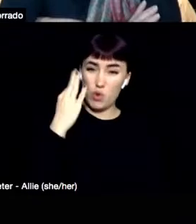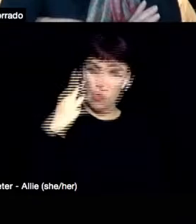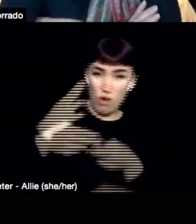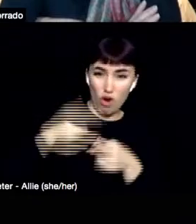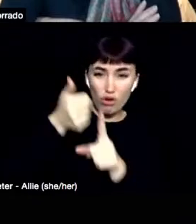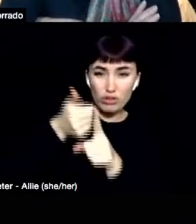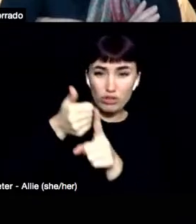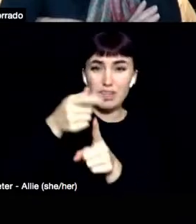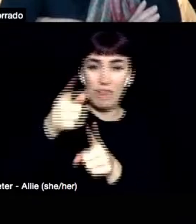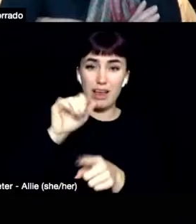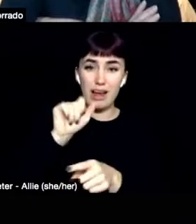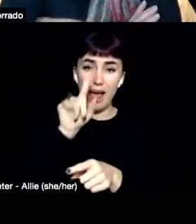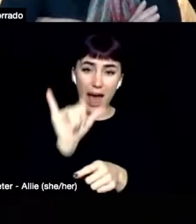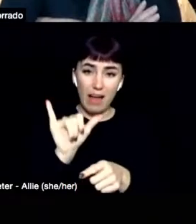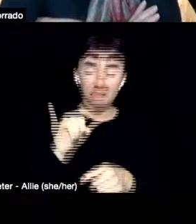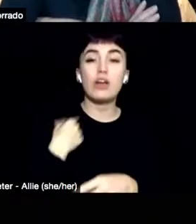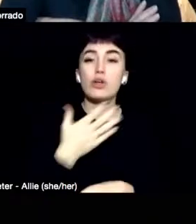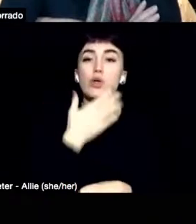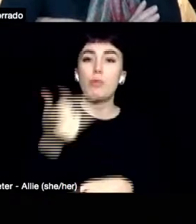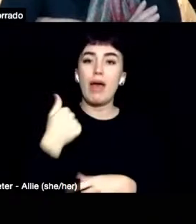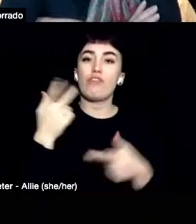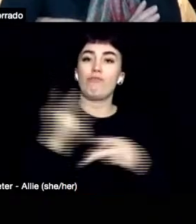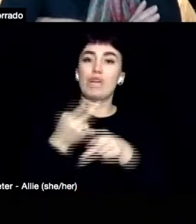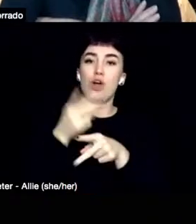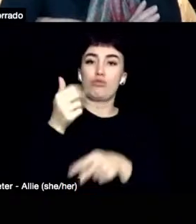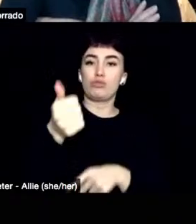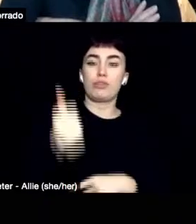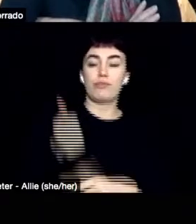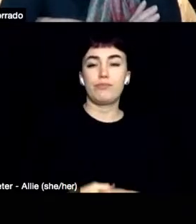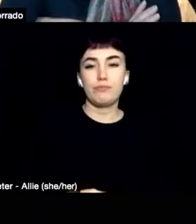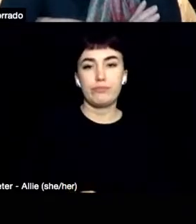yourself an ally, you better get your act together.